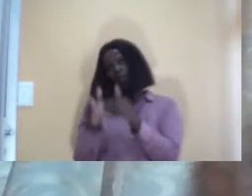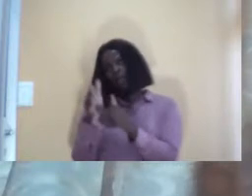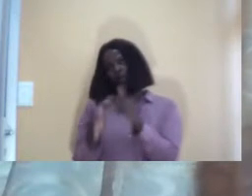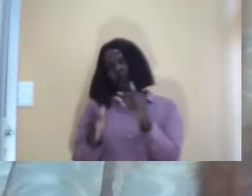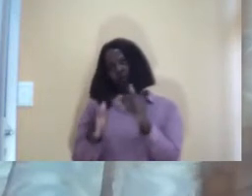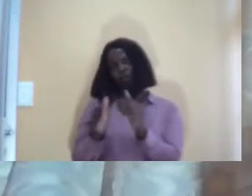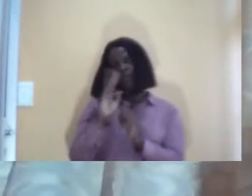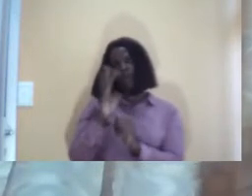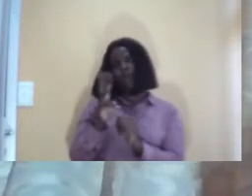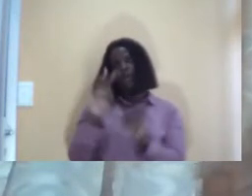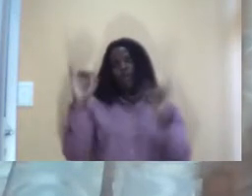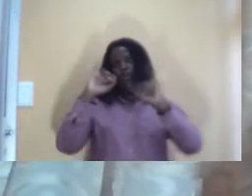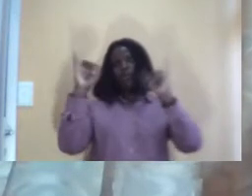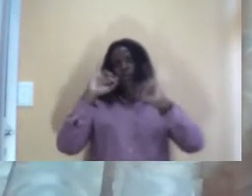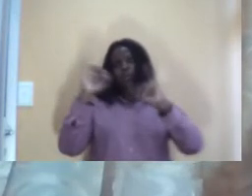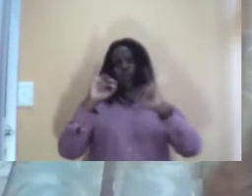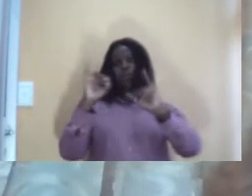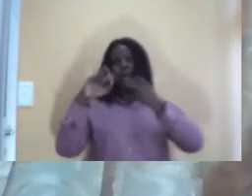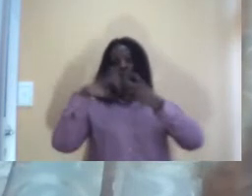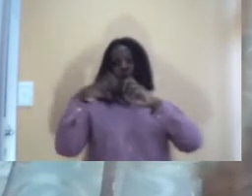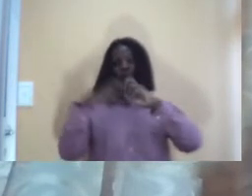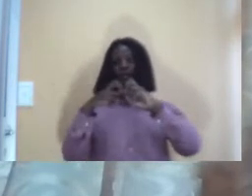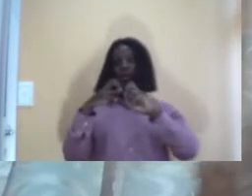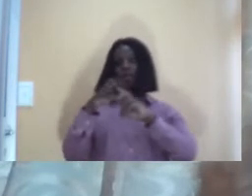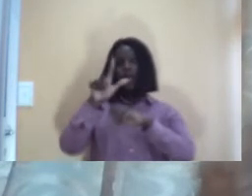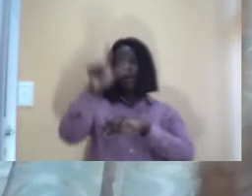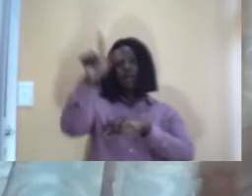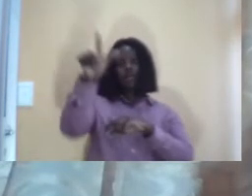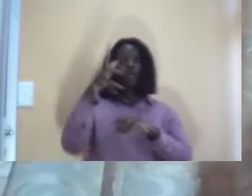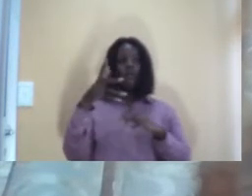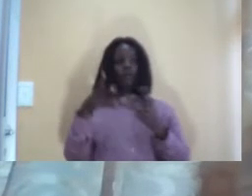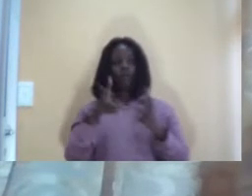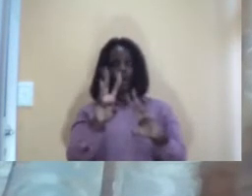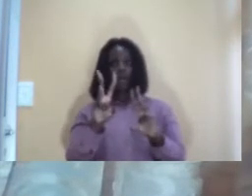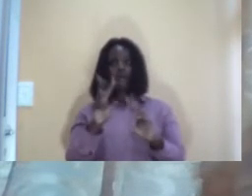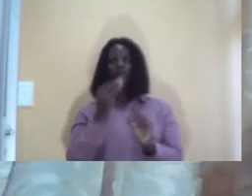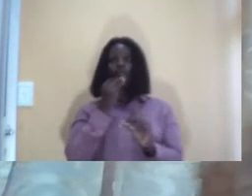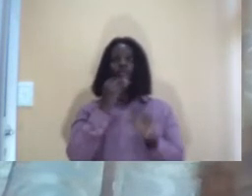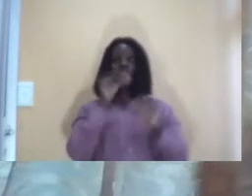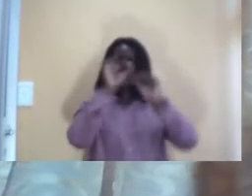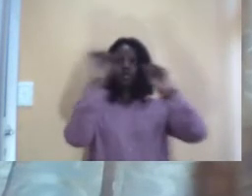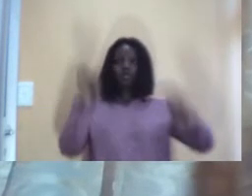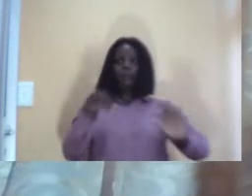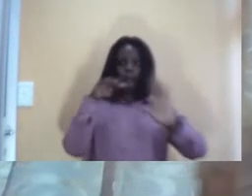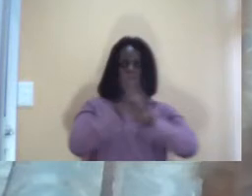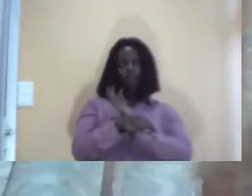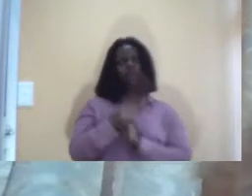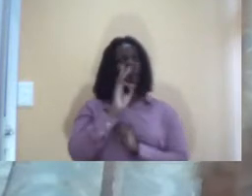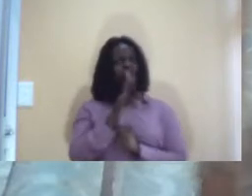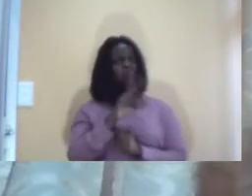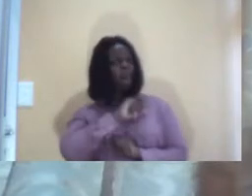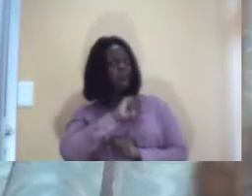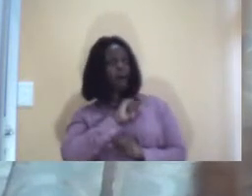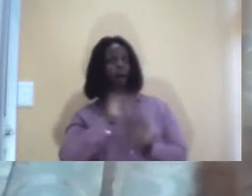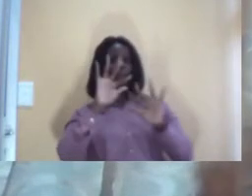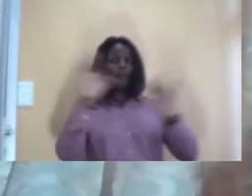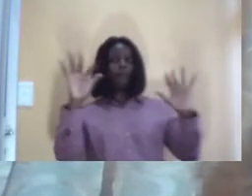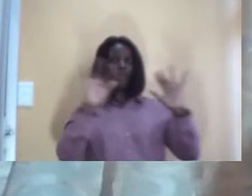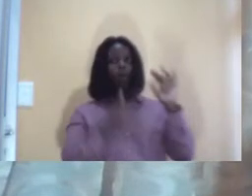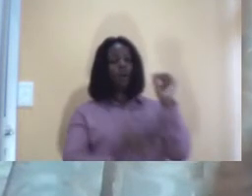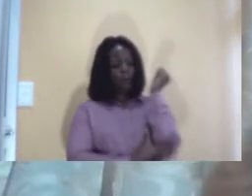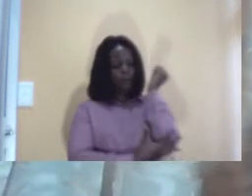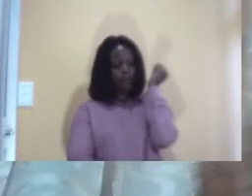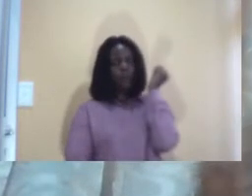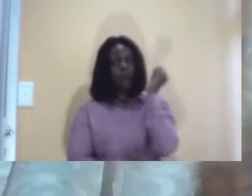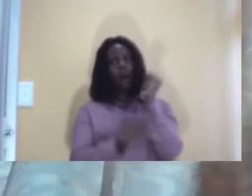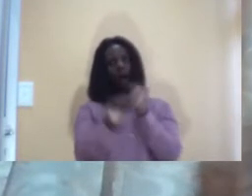will result to serious consequences in destabilizing the food systems, especially for the poor and